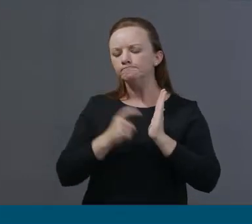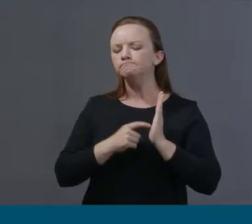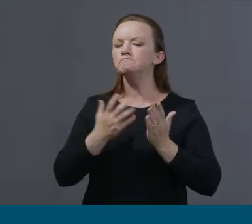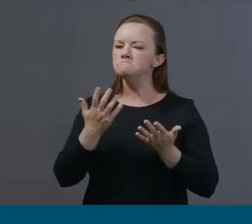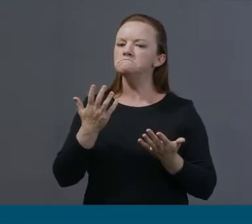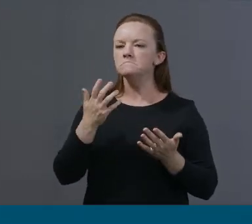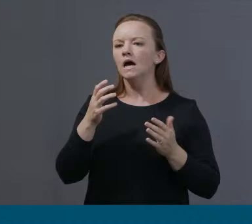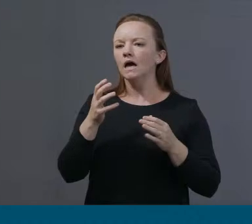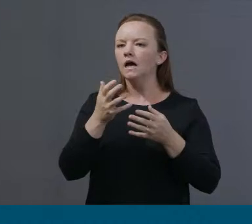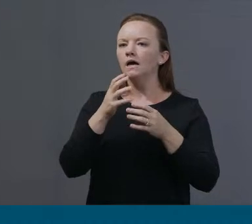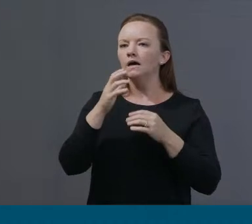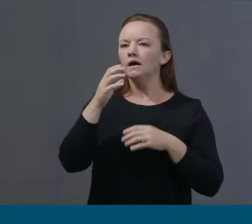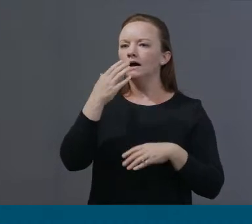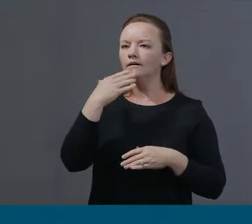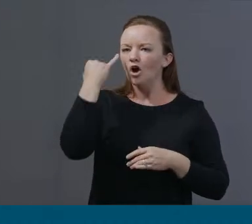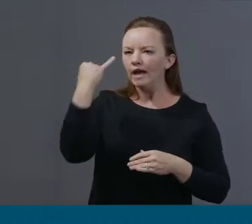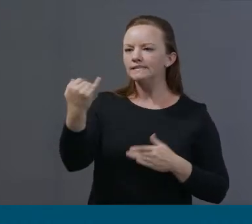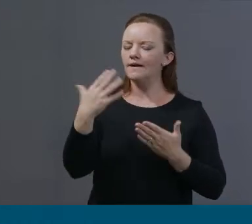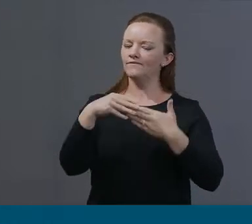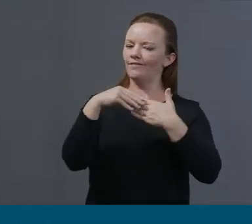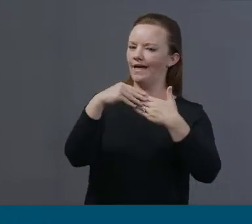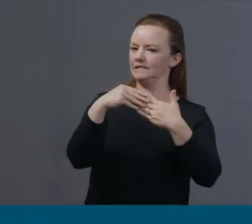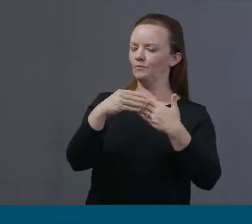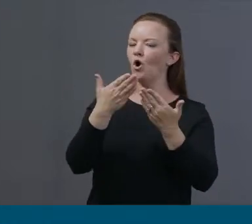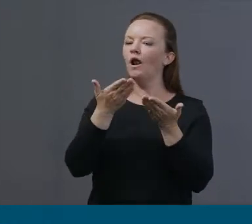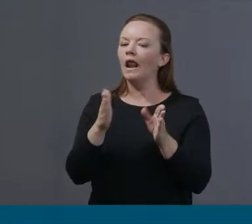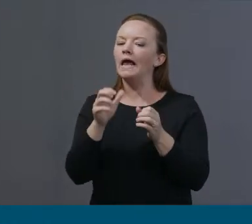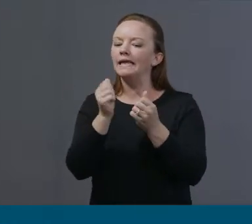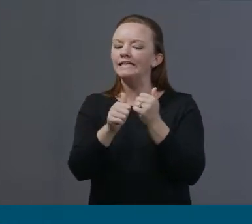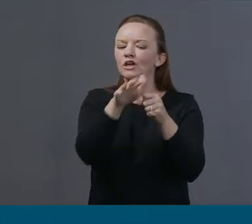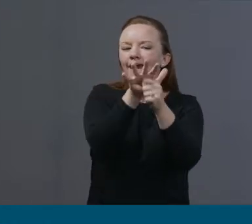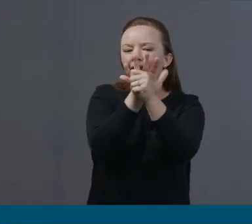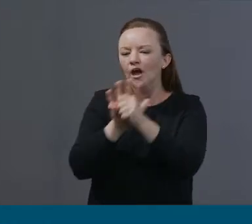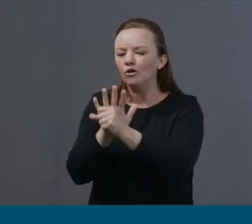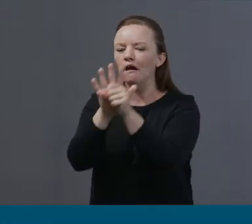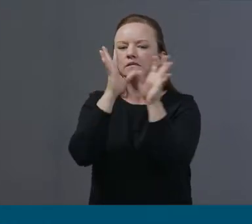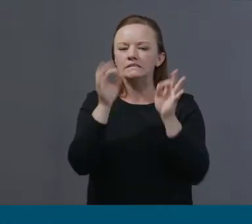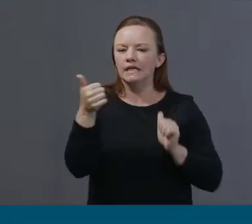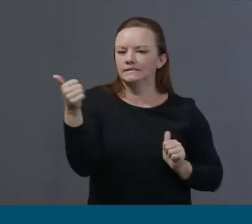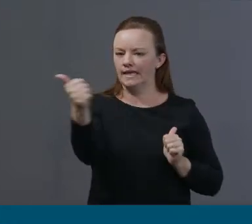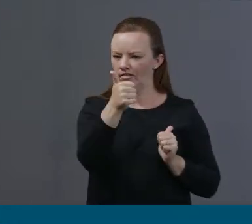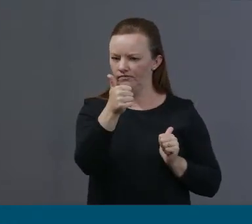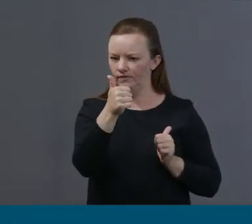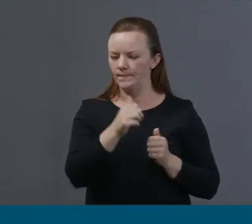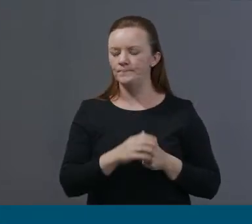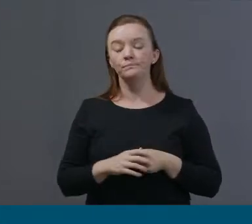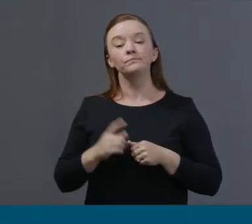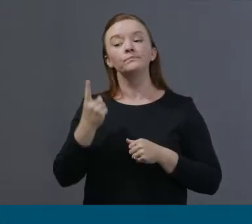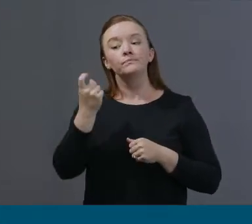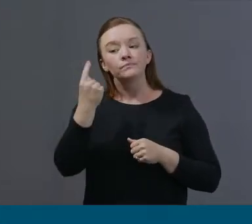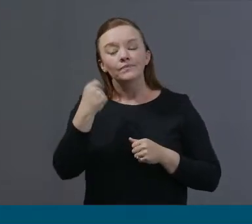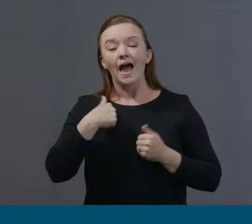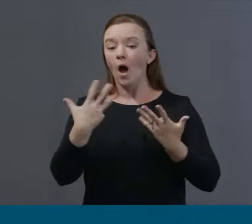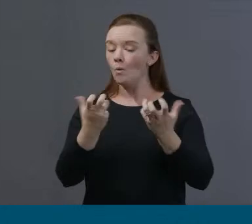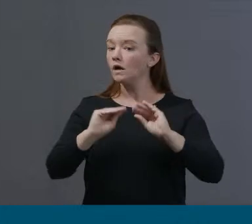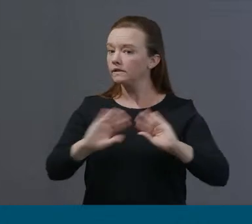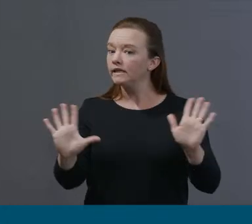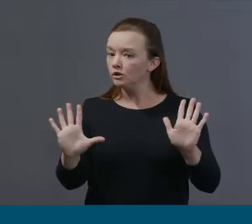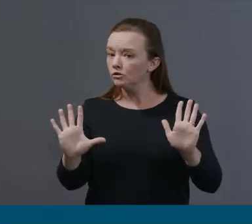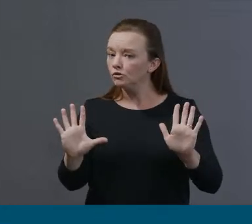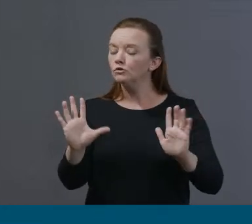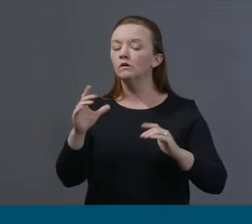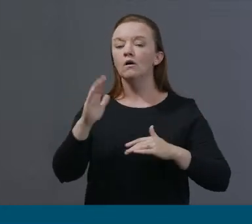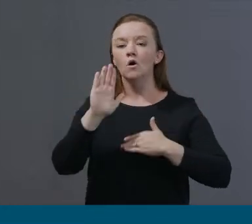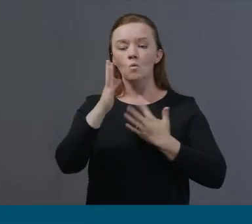I want to be clear. We recommend that all Arizonans wear a face mask whenever